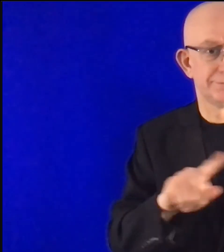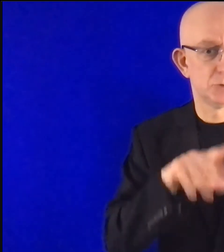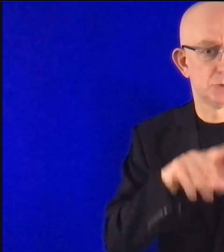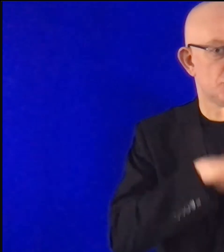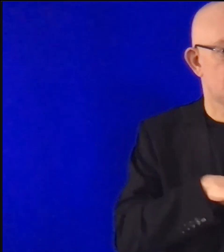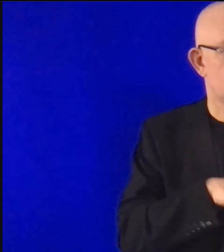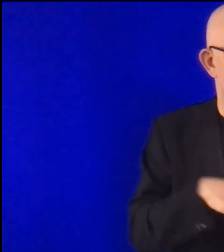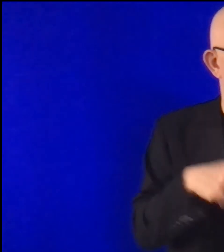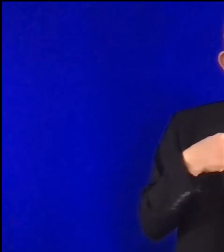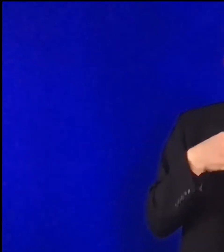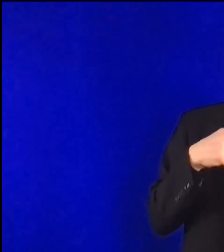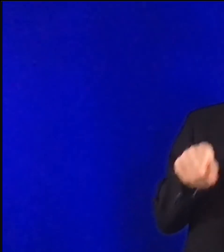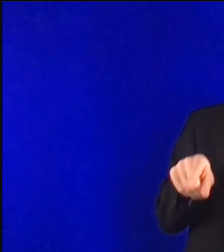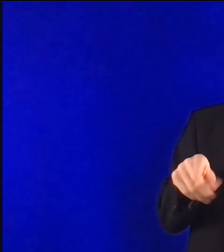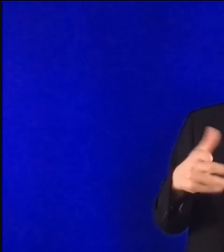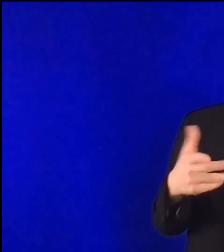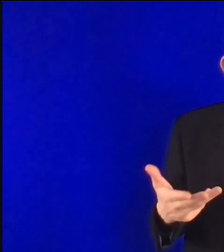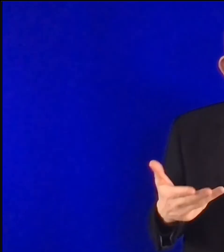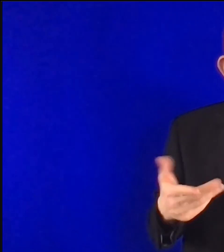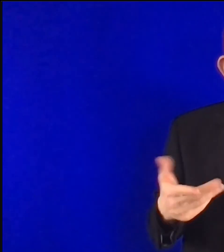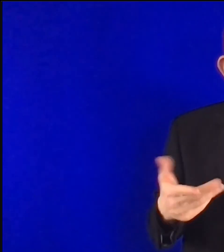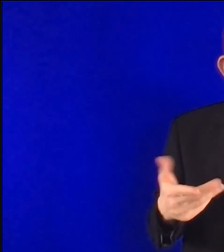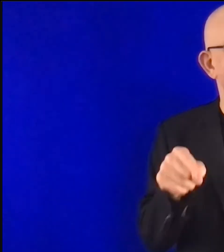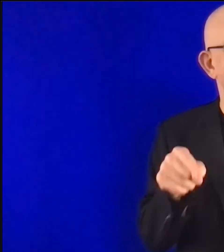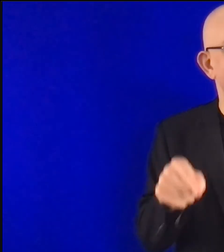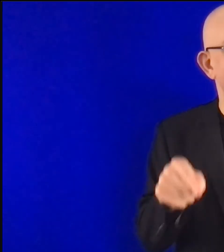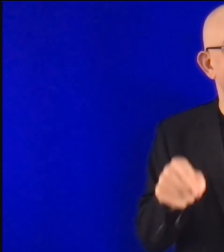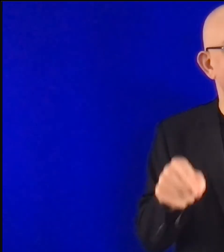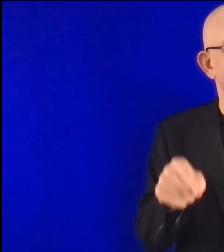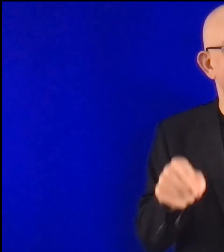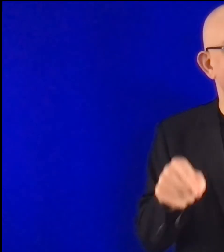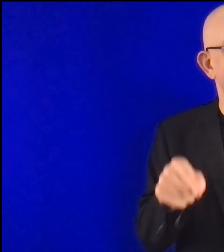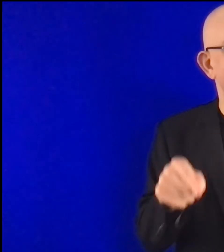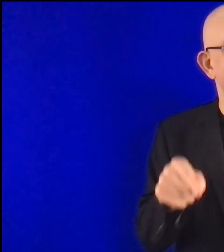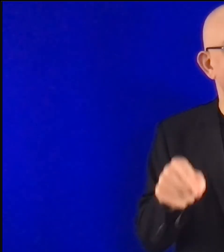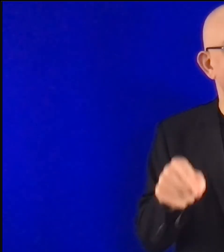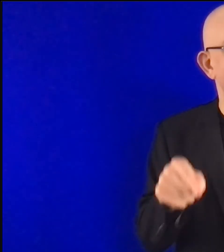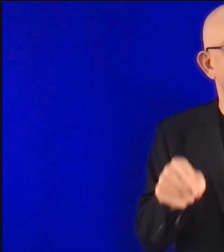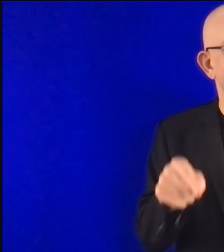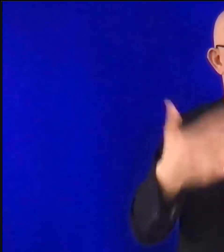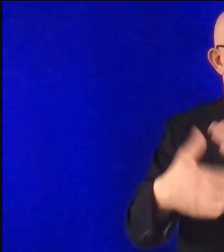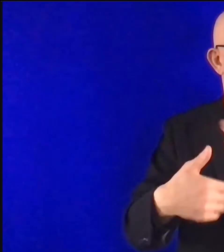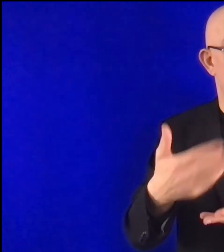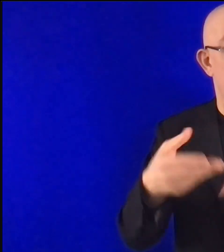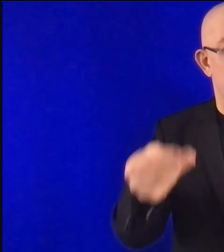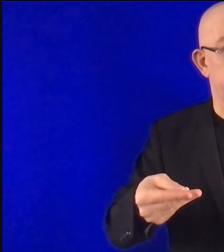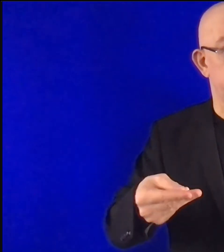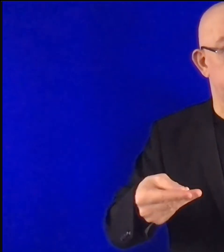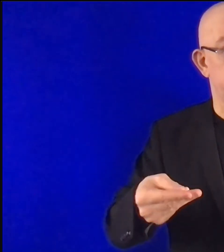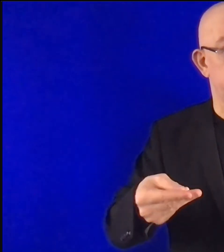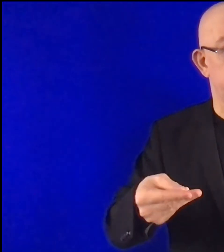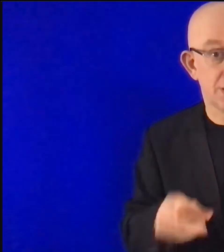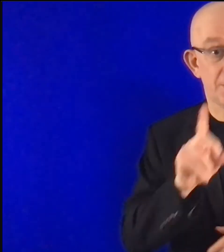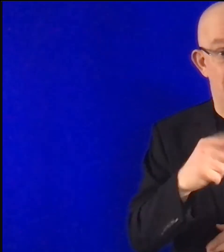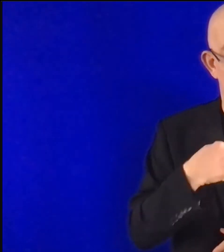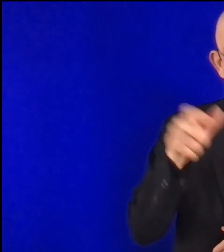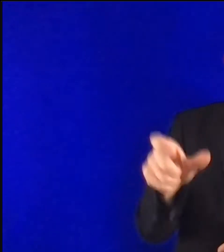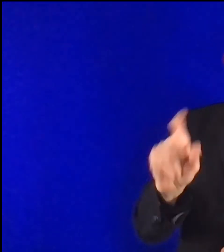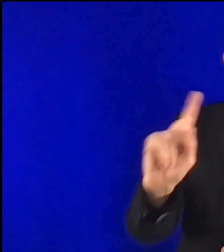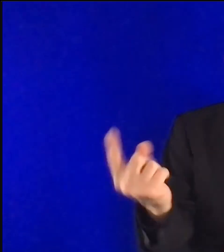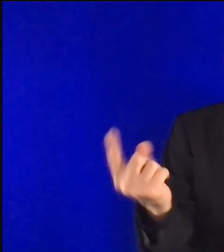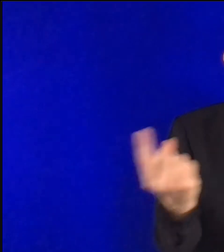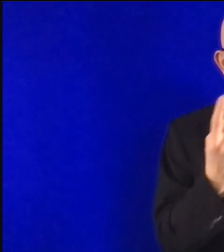or where to get the service. And when I inquire the health department, I am not getting any